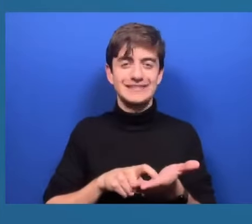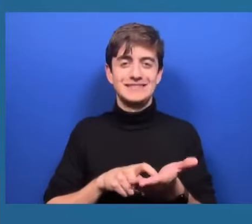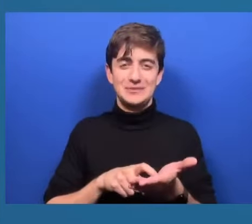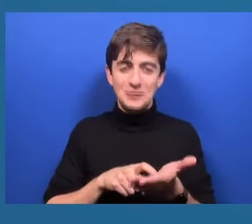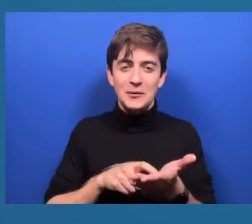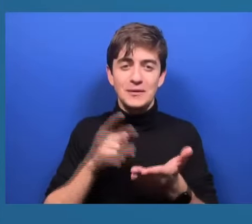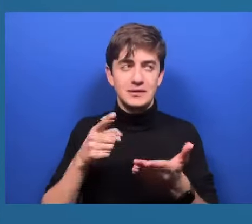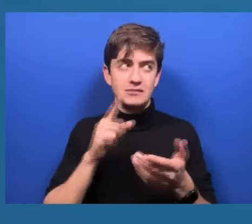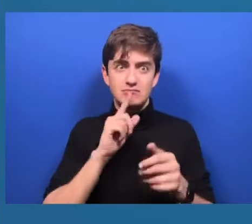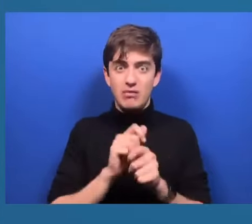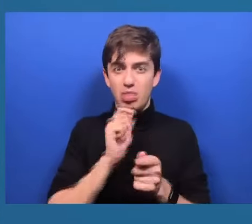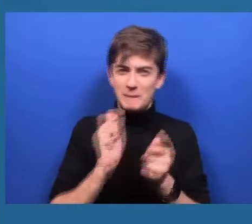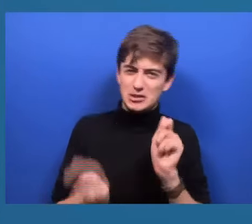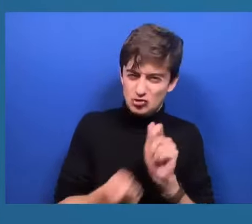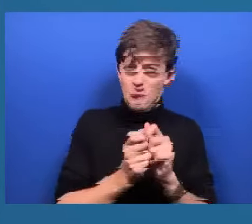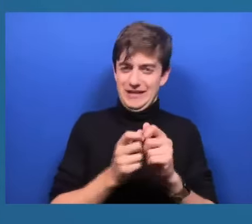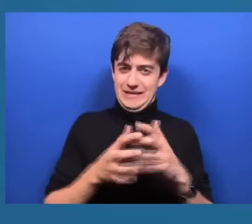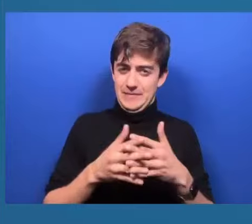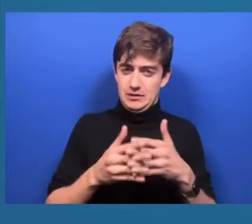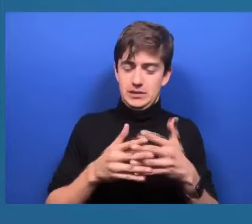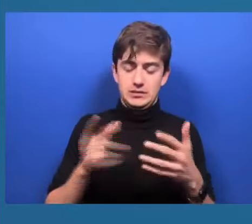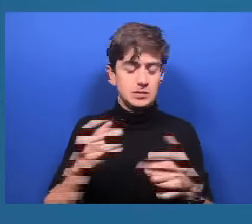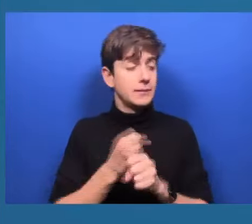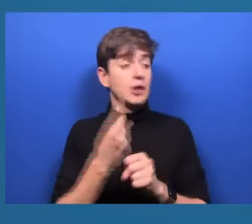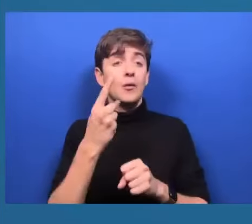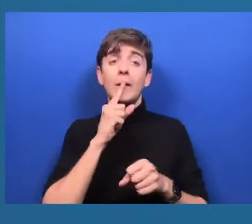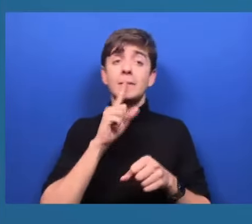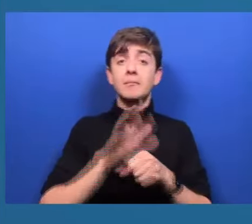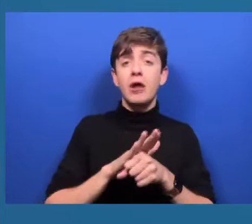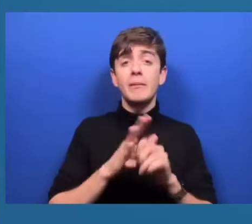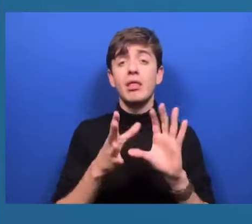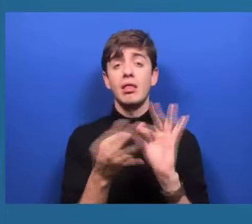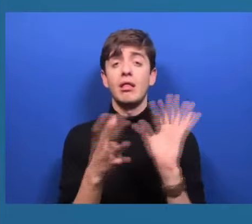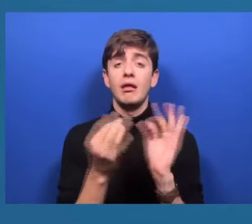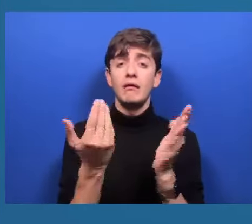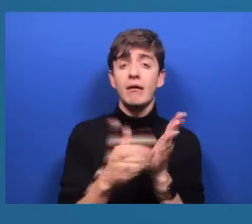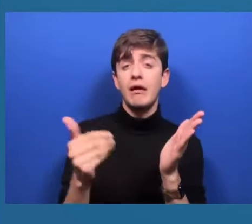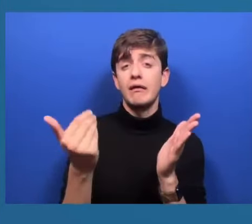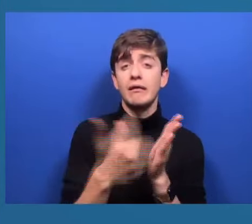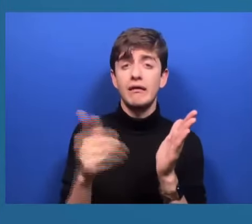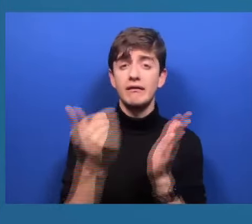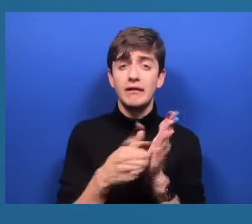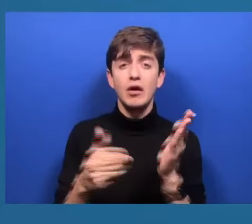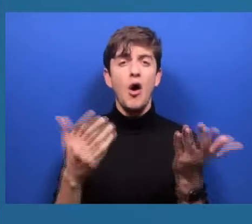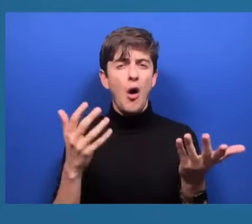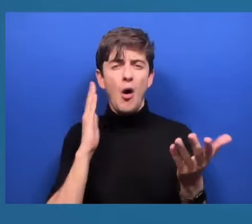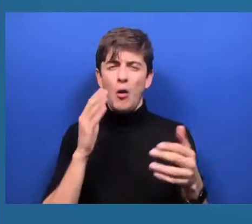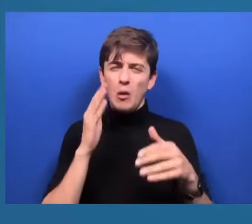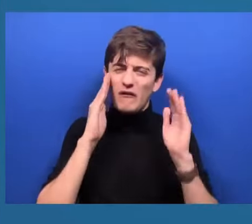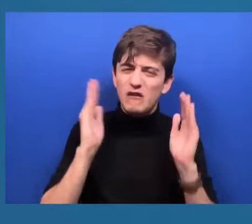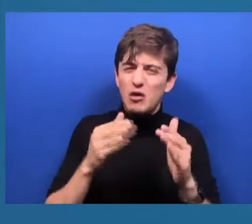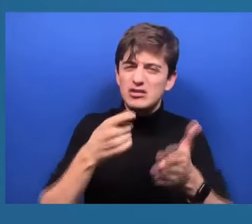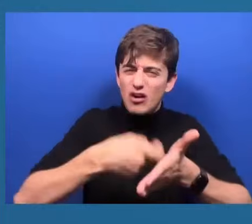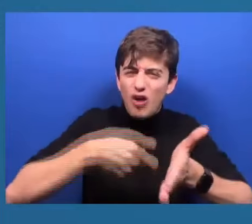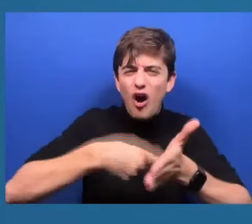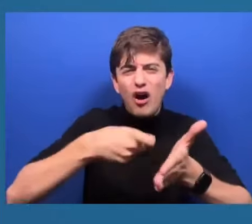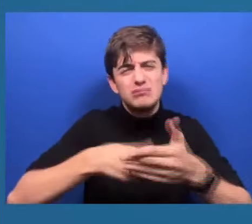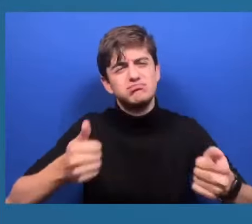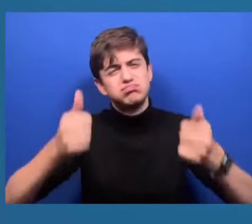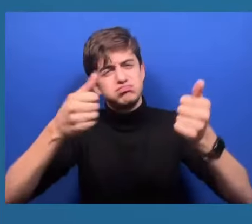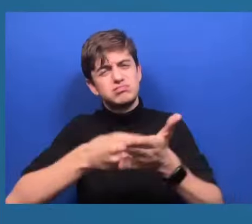betrayed Americans on the single promise he made most prominently to them, to tackle the cost of living. All that